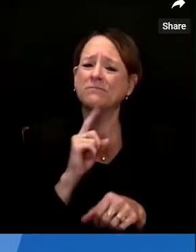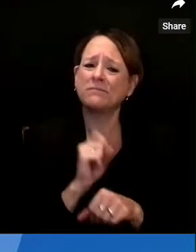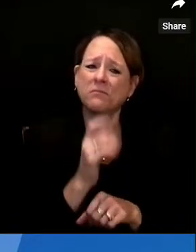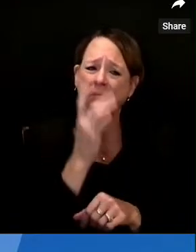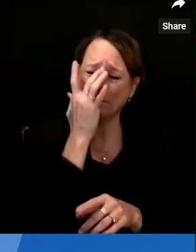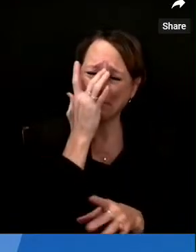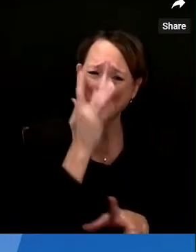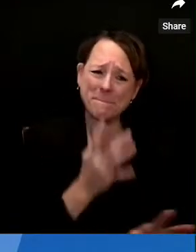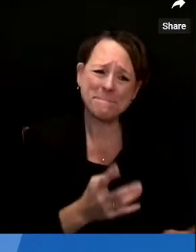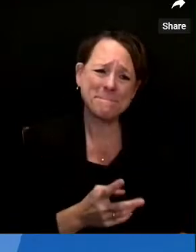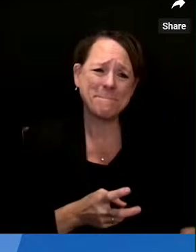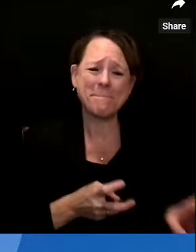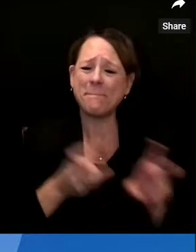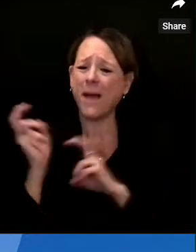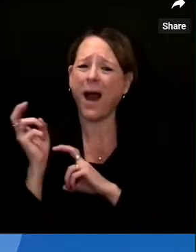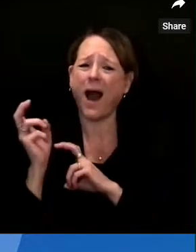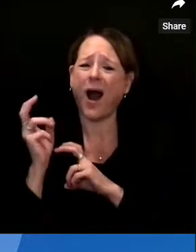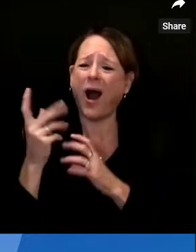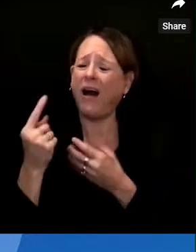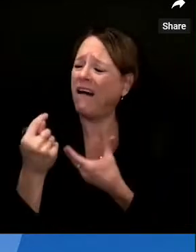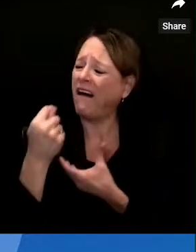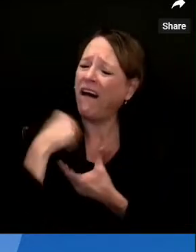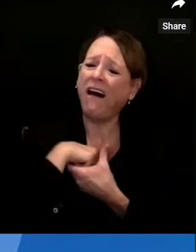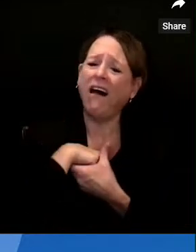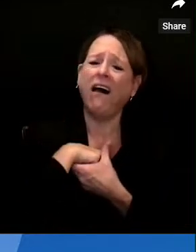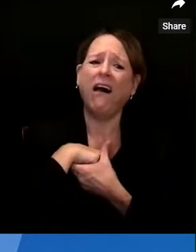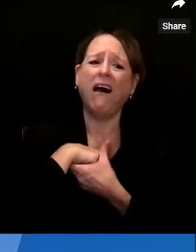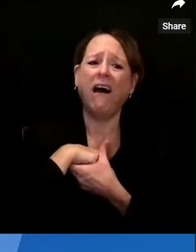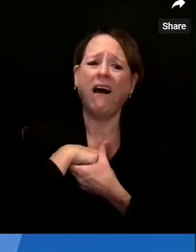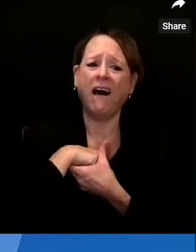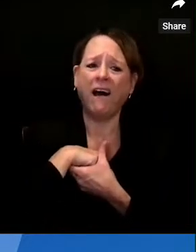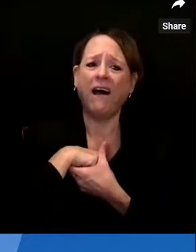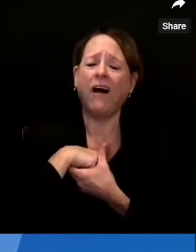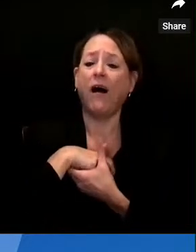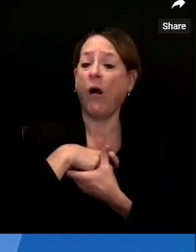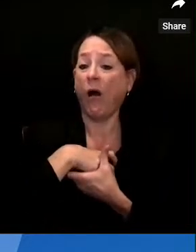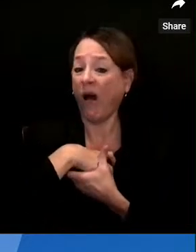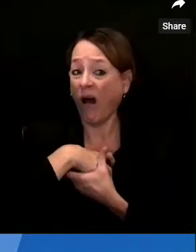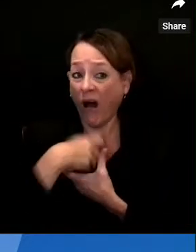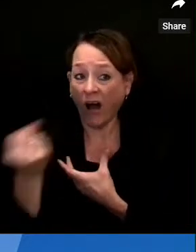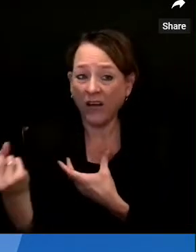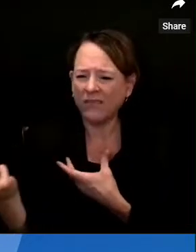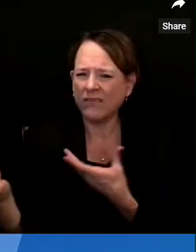and then what types of concerns about long-term health impacts